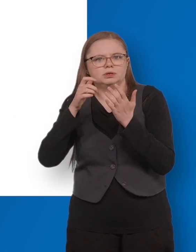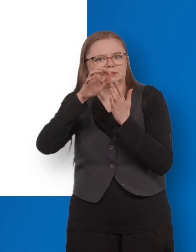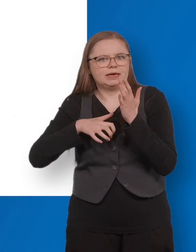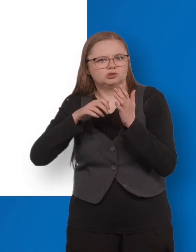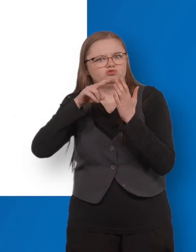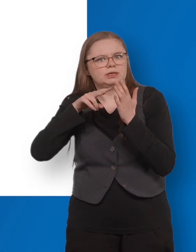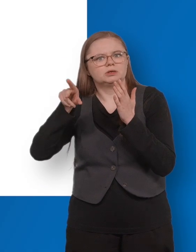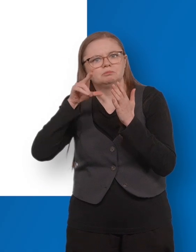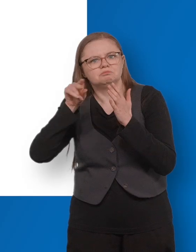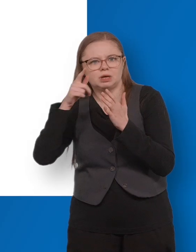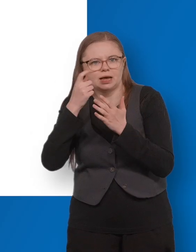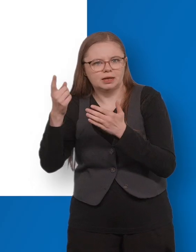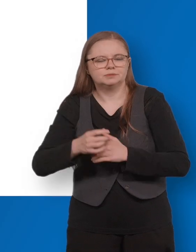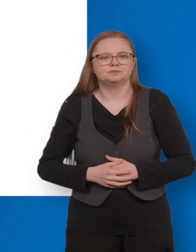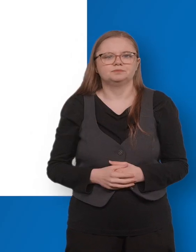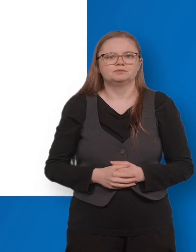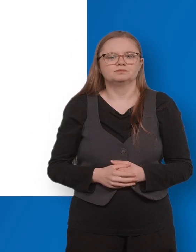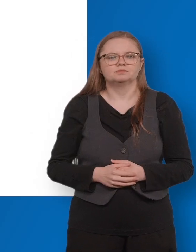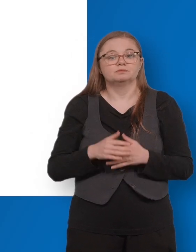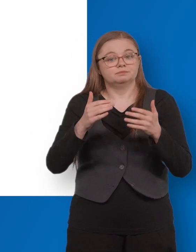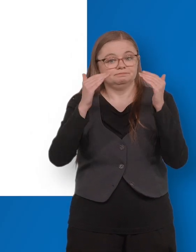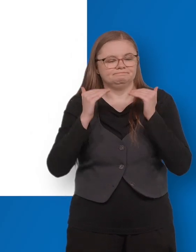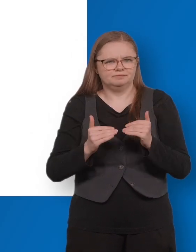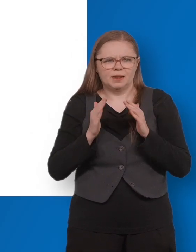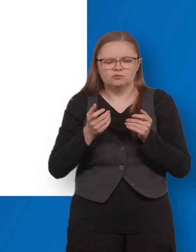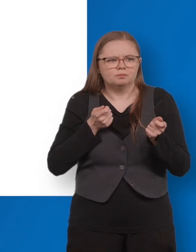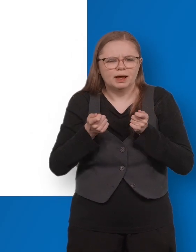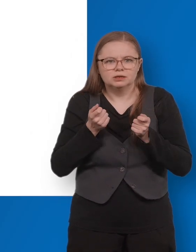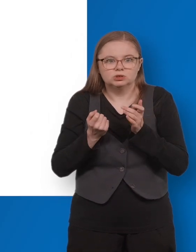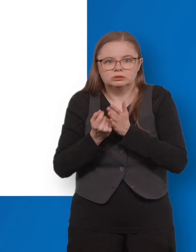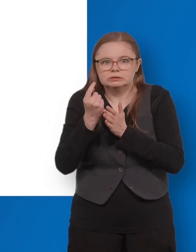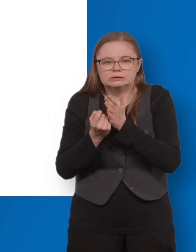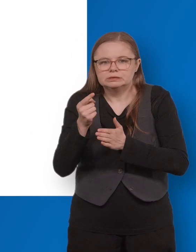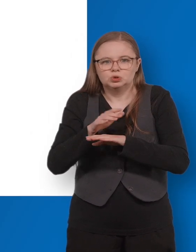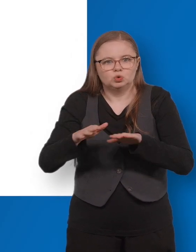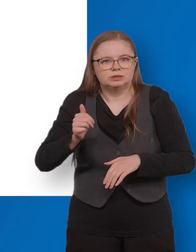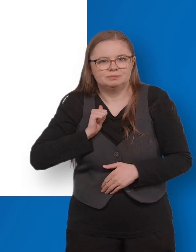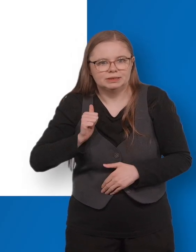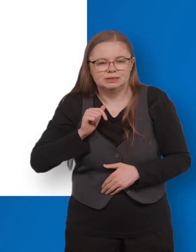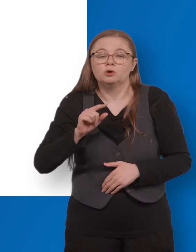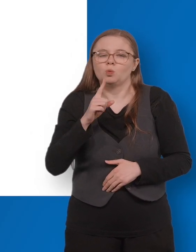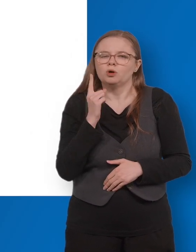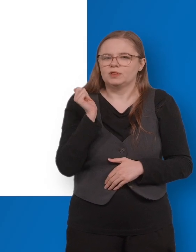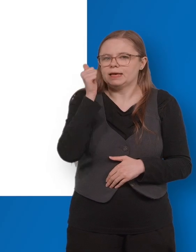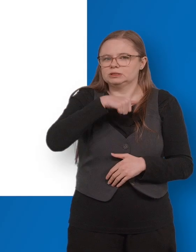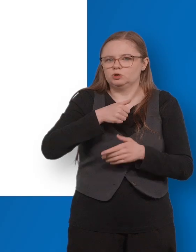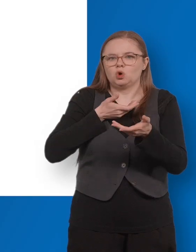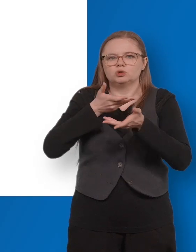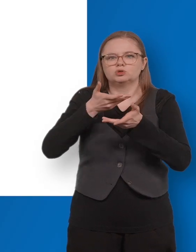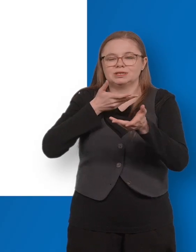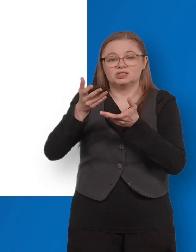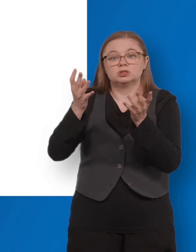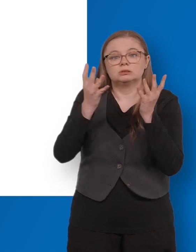had some surprise community guests in one of the expert consultations. They were for people who already know